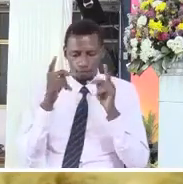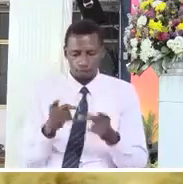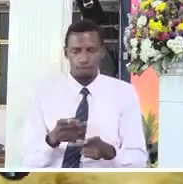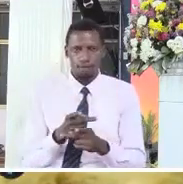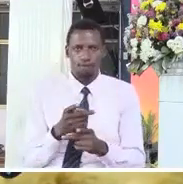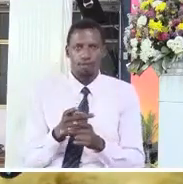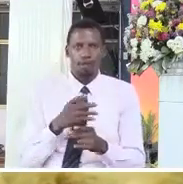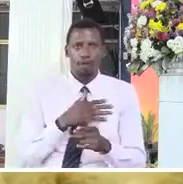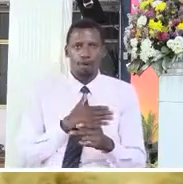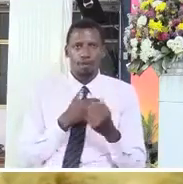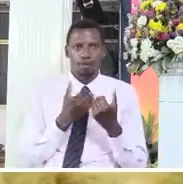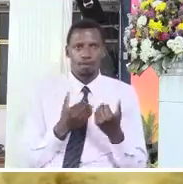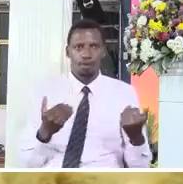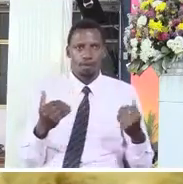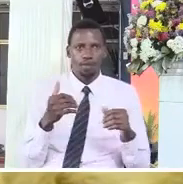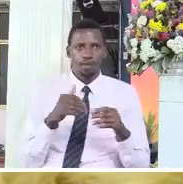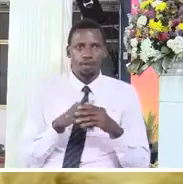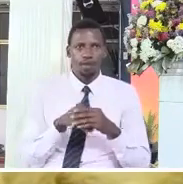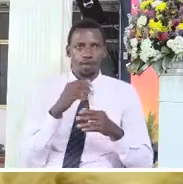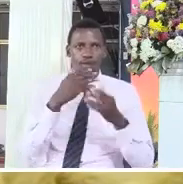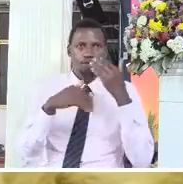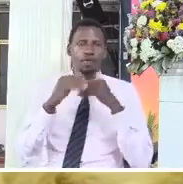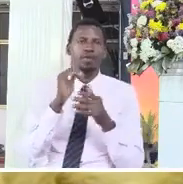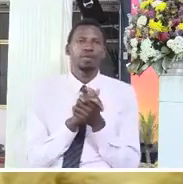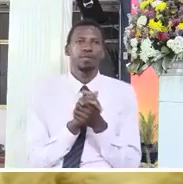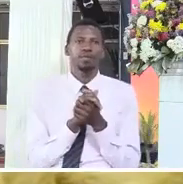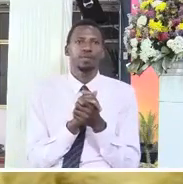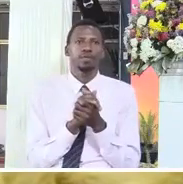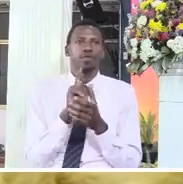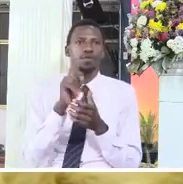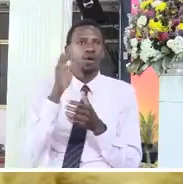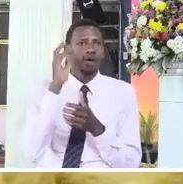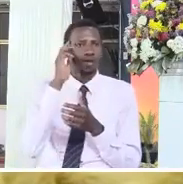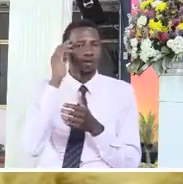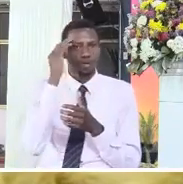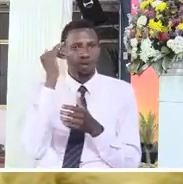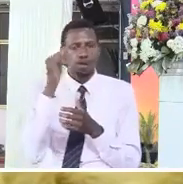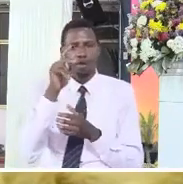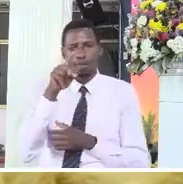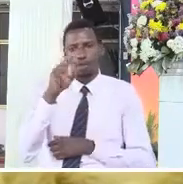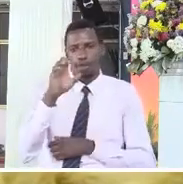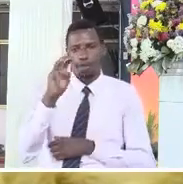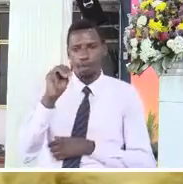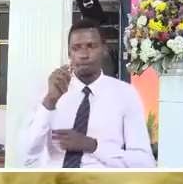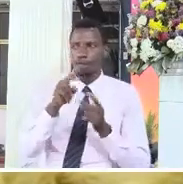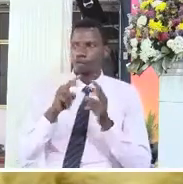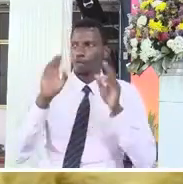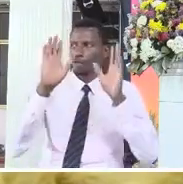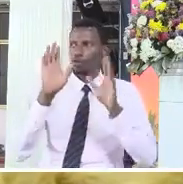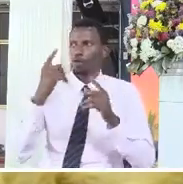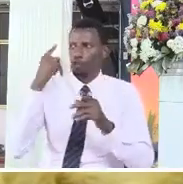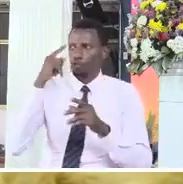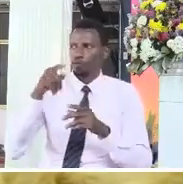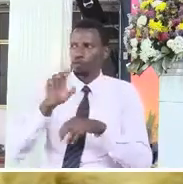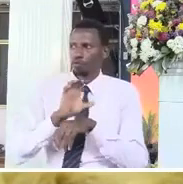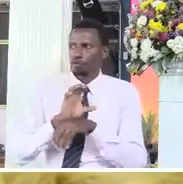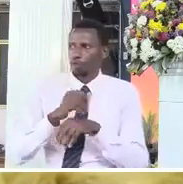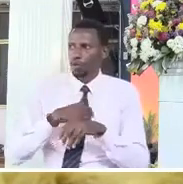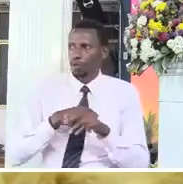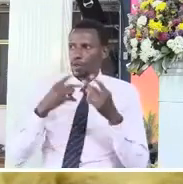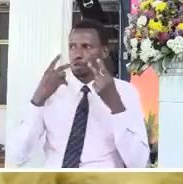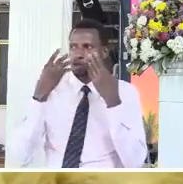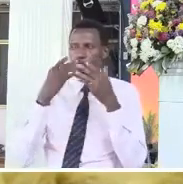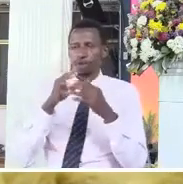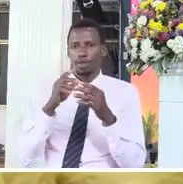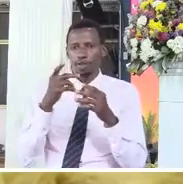our children in the universities. One of the reasons why PCM is very critical even for this church, I've seen parents